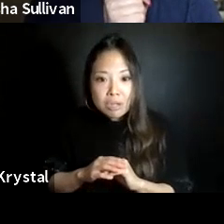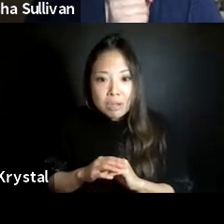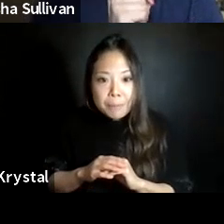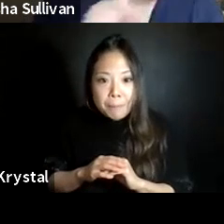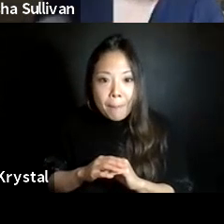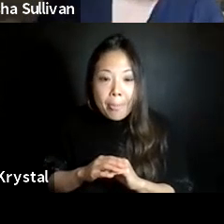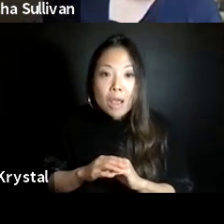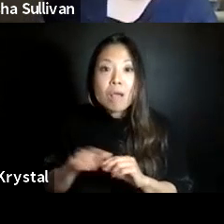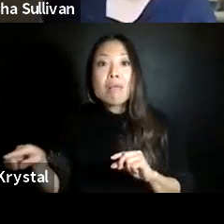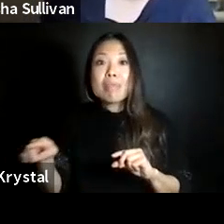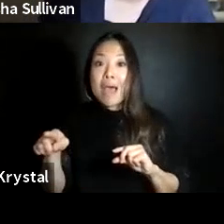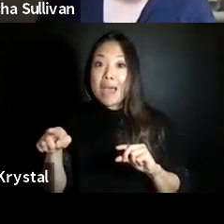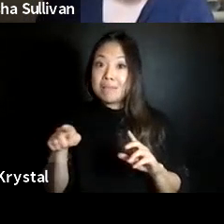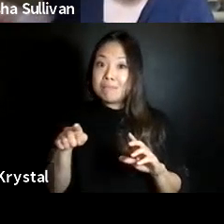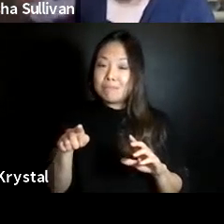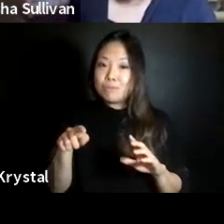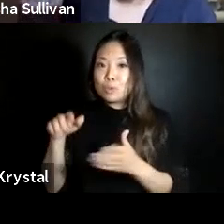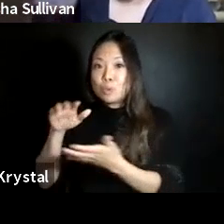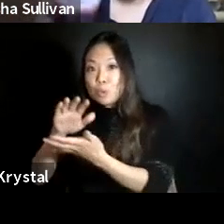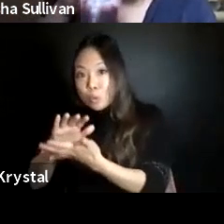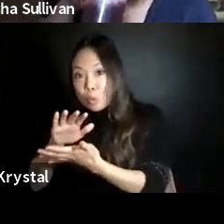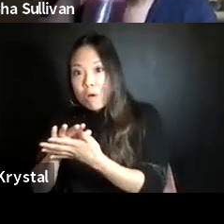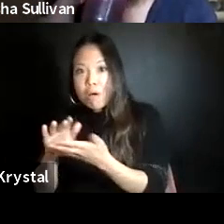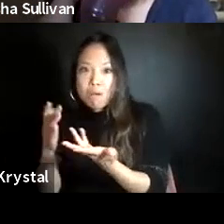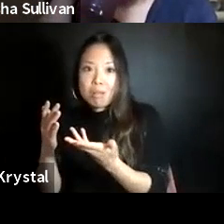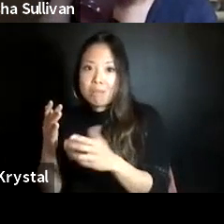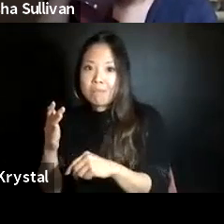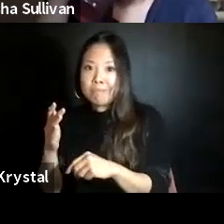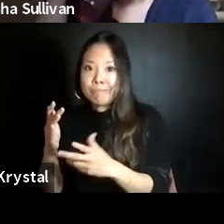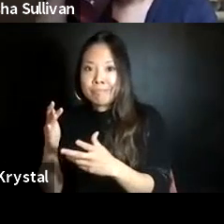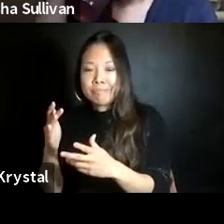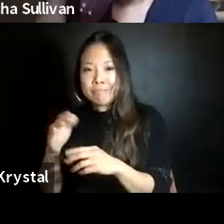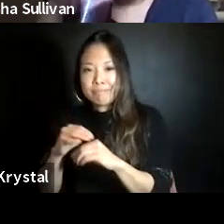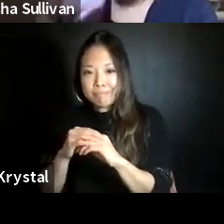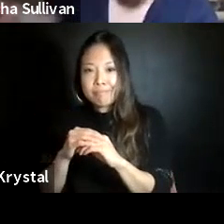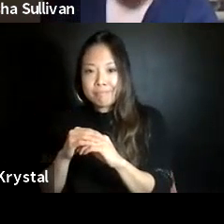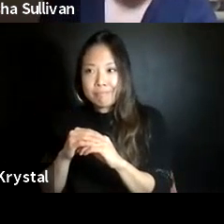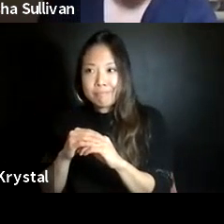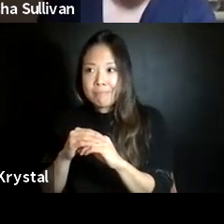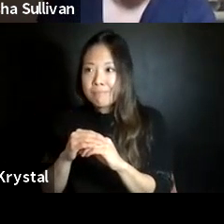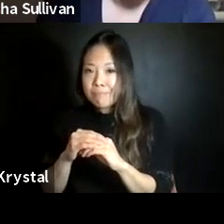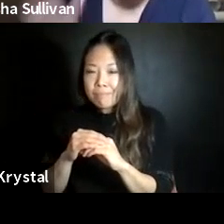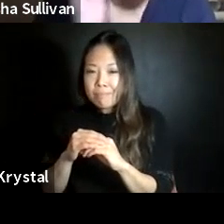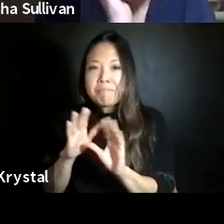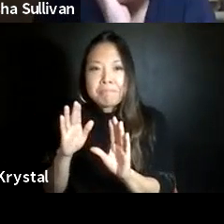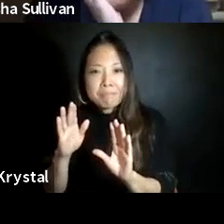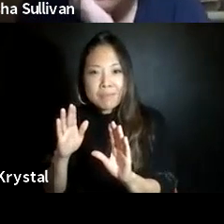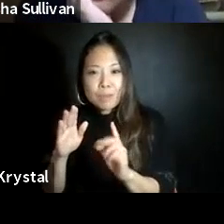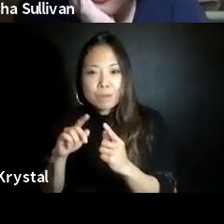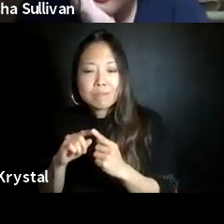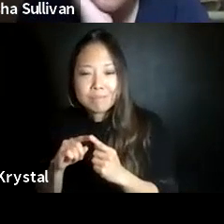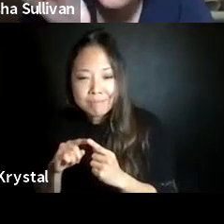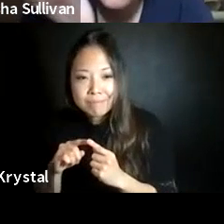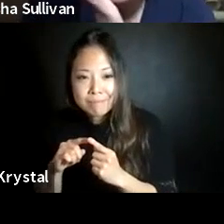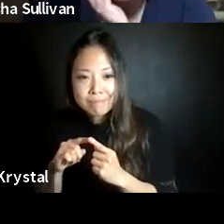category. I know Ms. Hogan has mentioned before that we don't have all of the same access to the